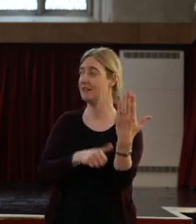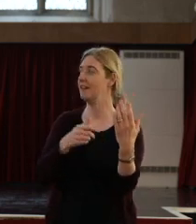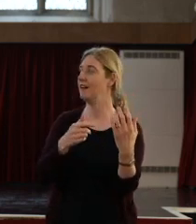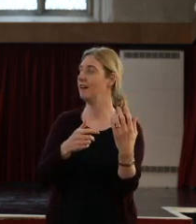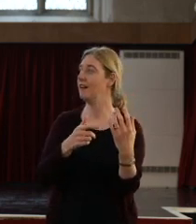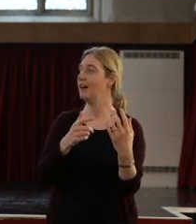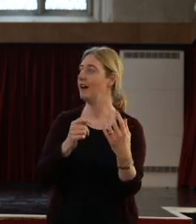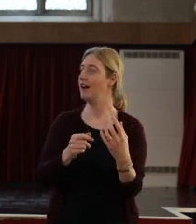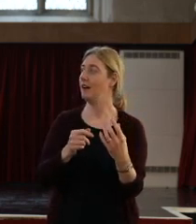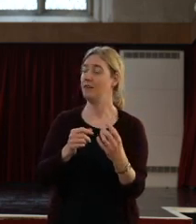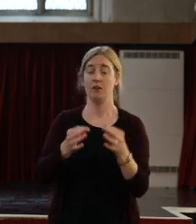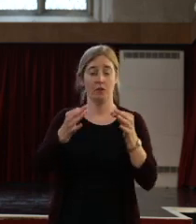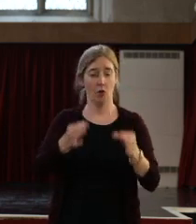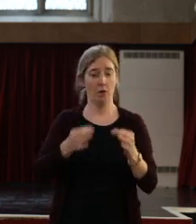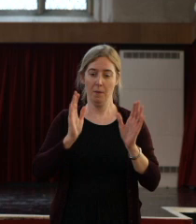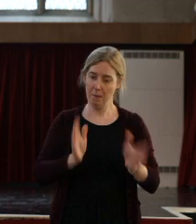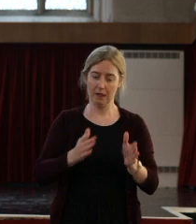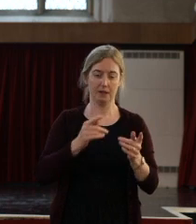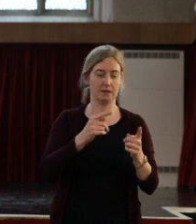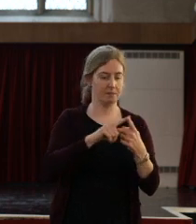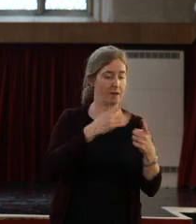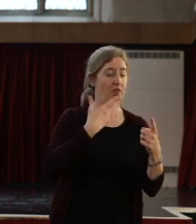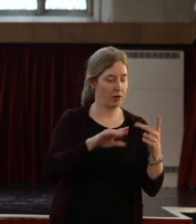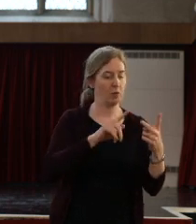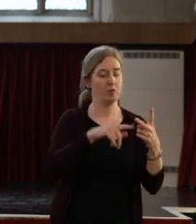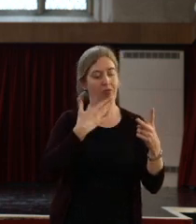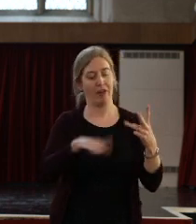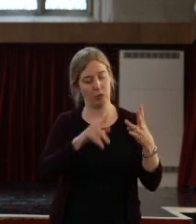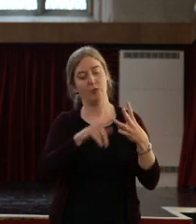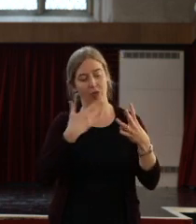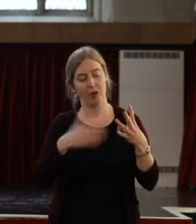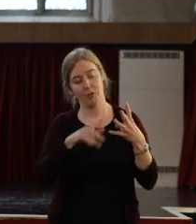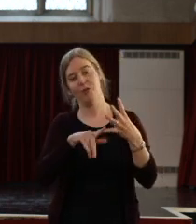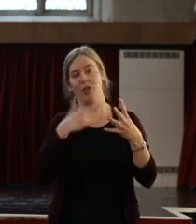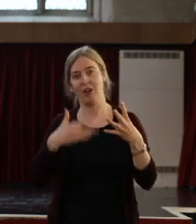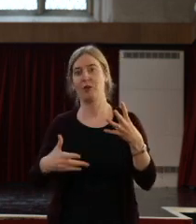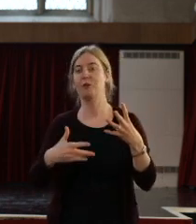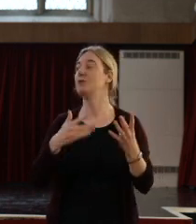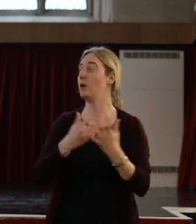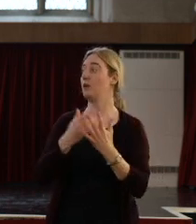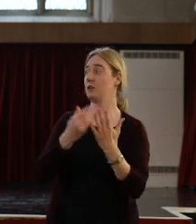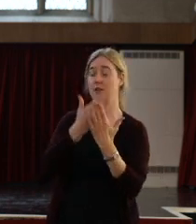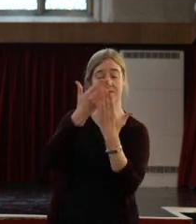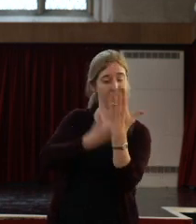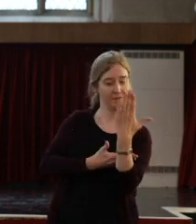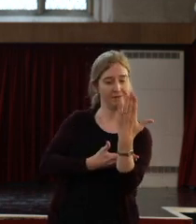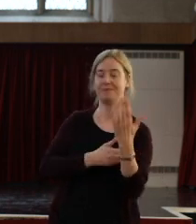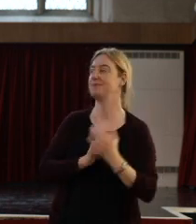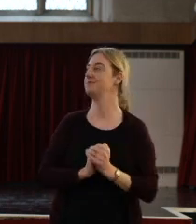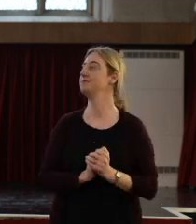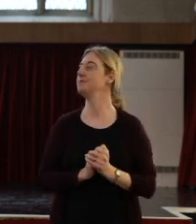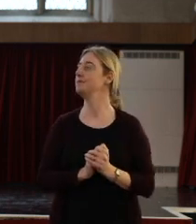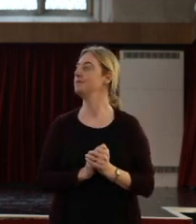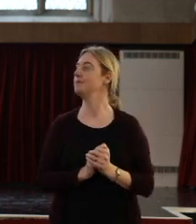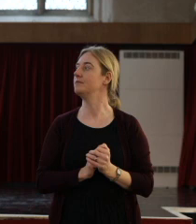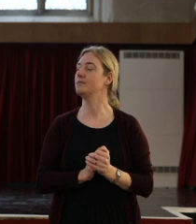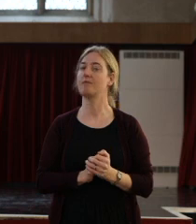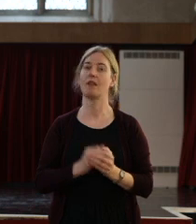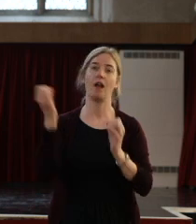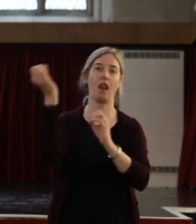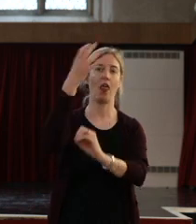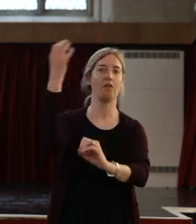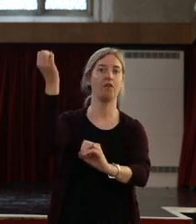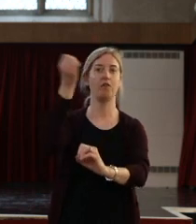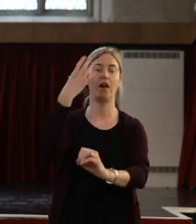that my team said that you need to make sure you do this properly. So here we go. Love Light,